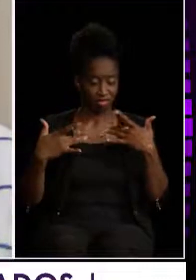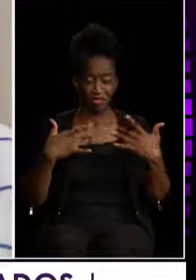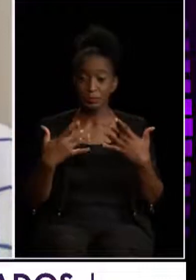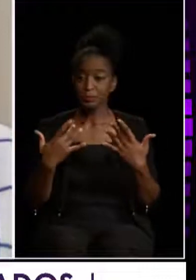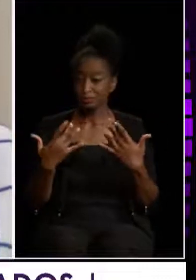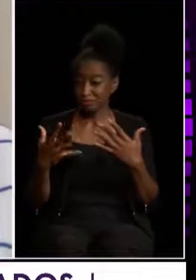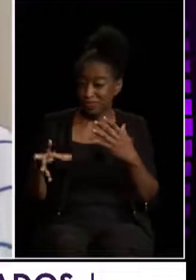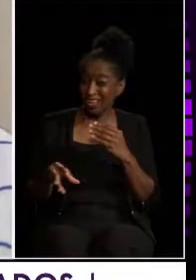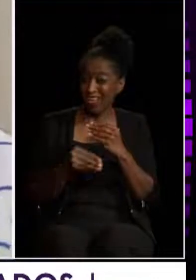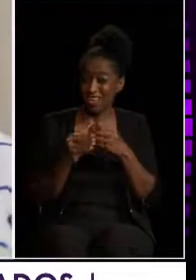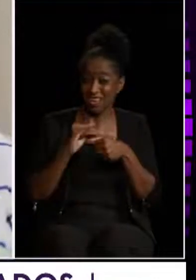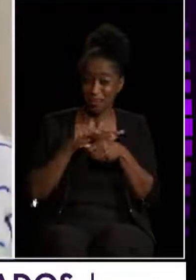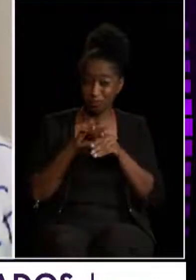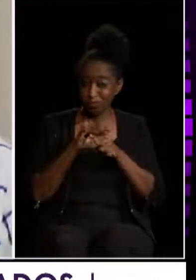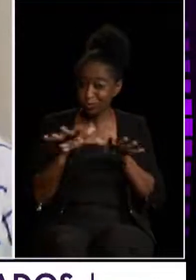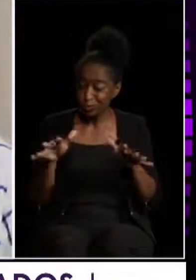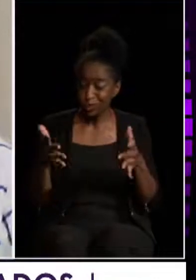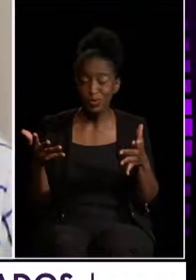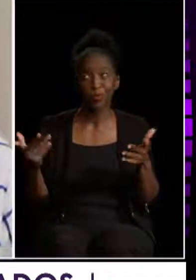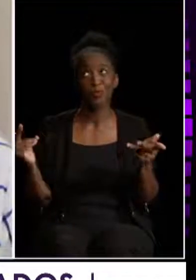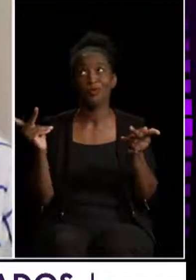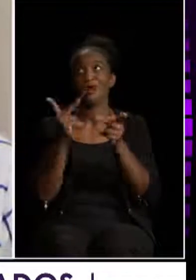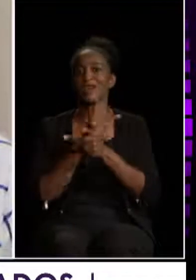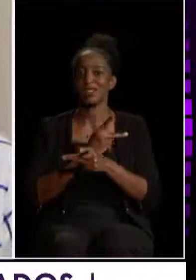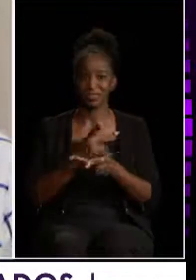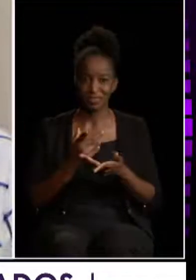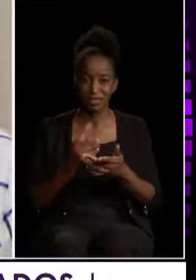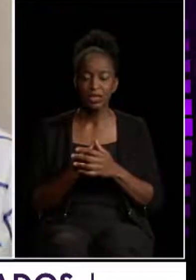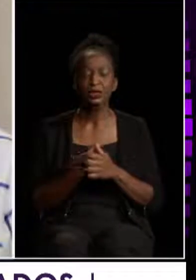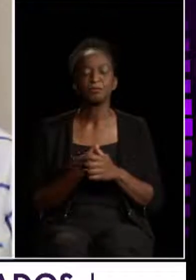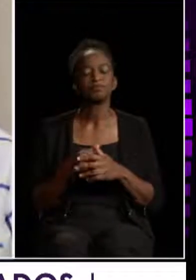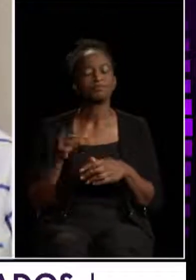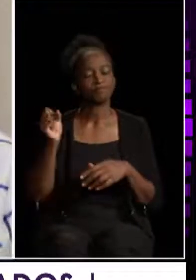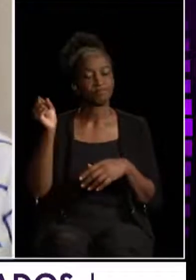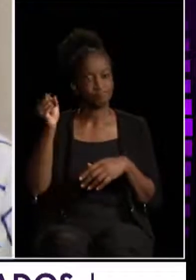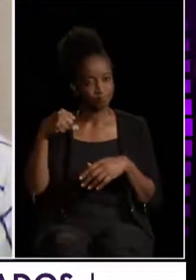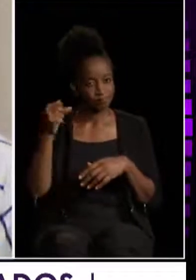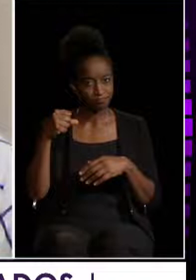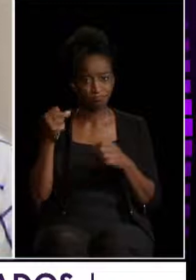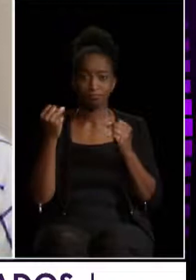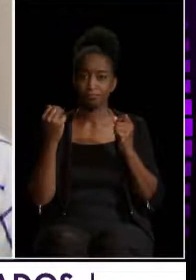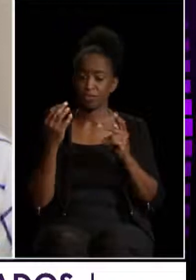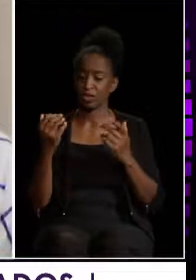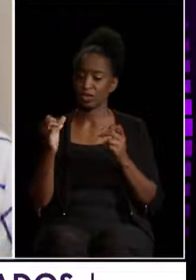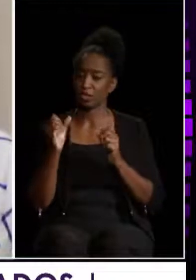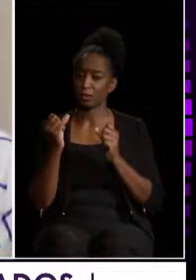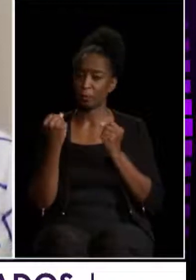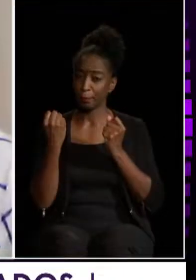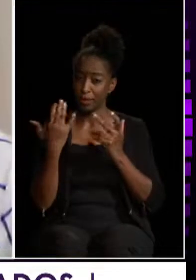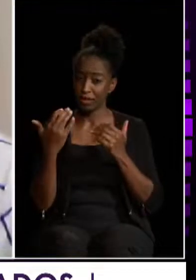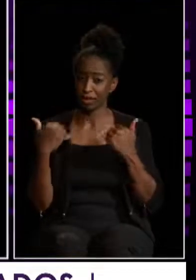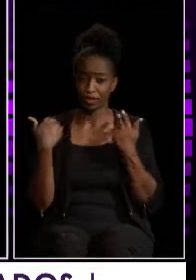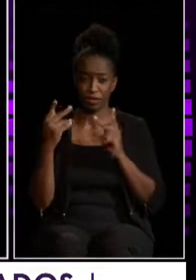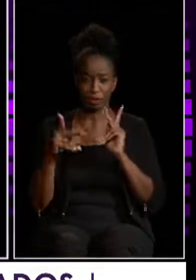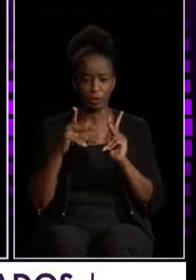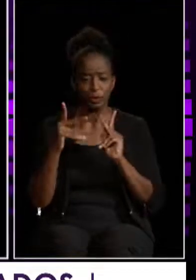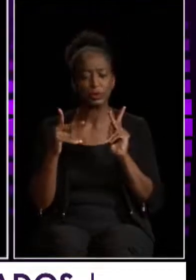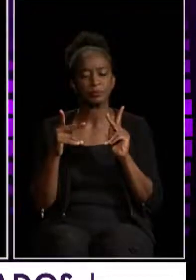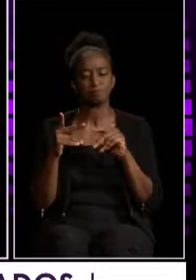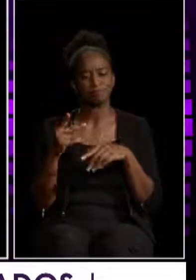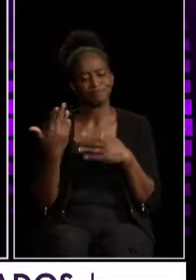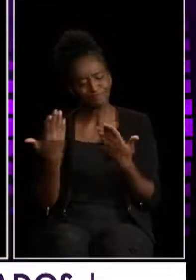Yeah, it is definitely a challenge for a lot of young people such as myself and younger persons and me as well. But in